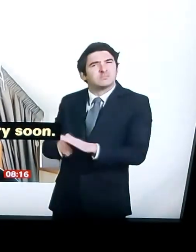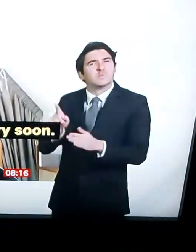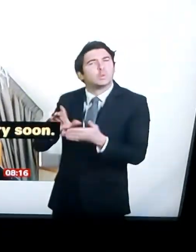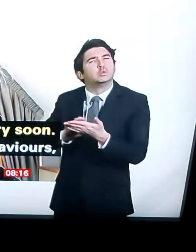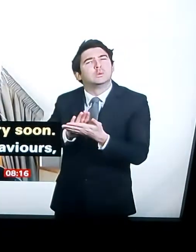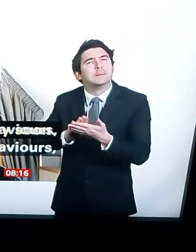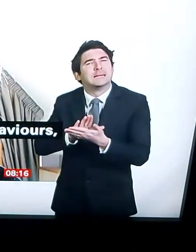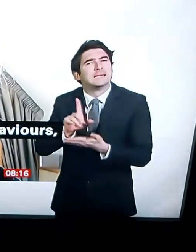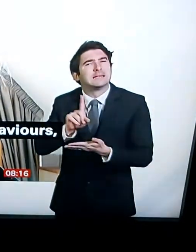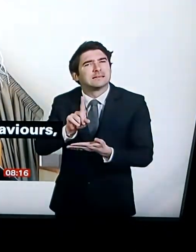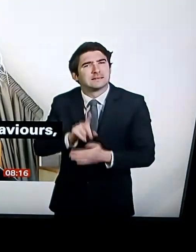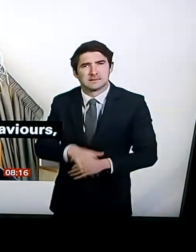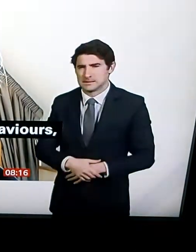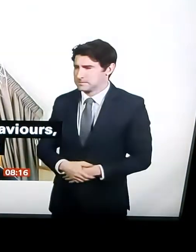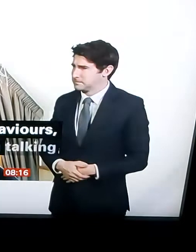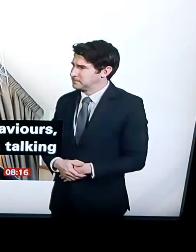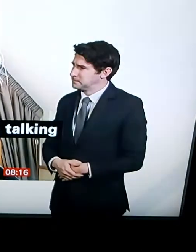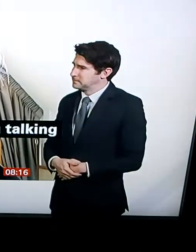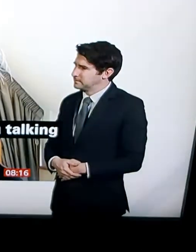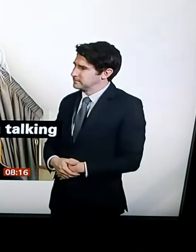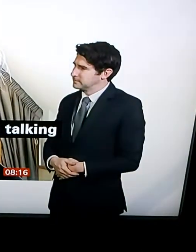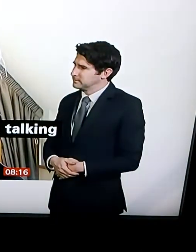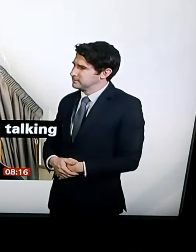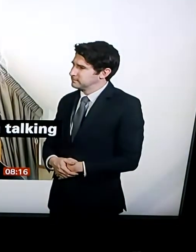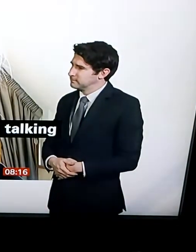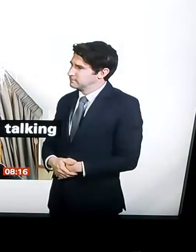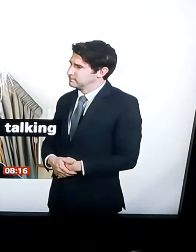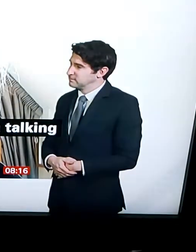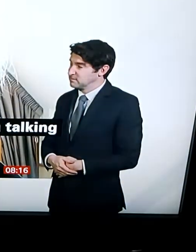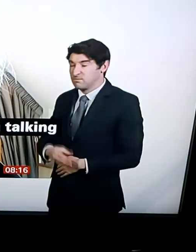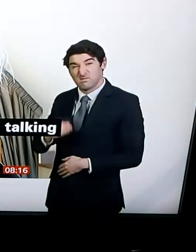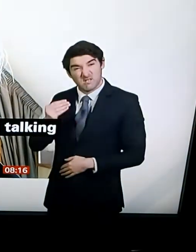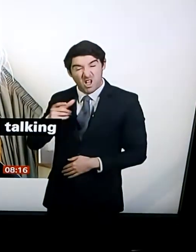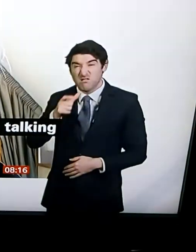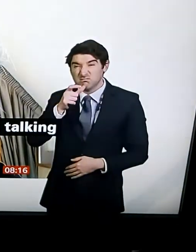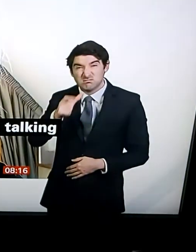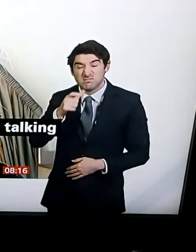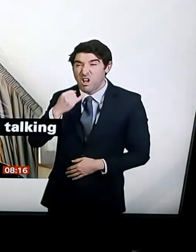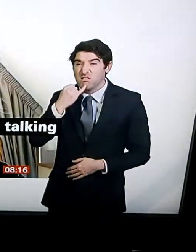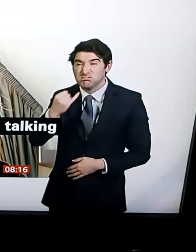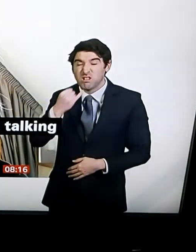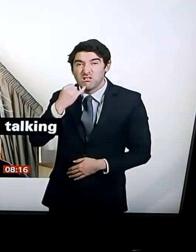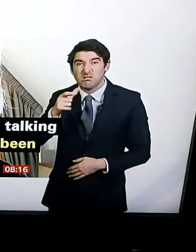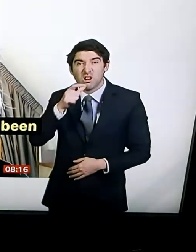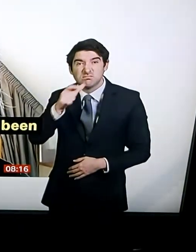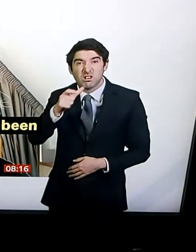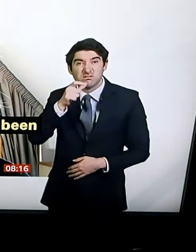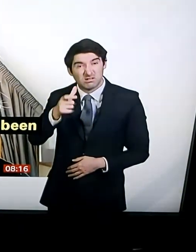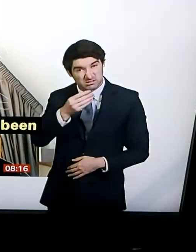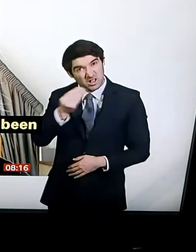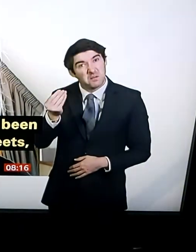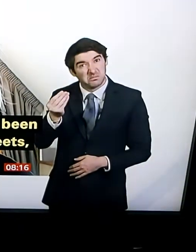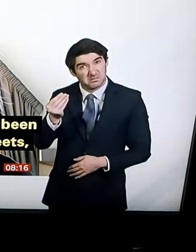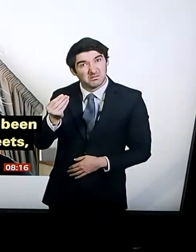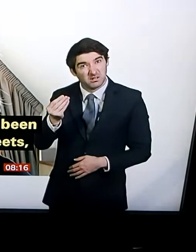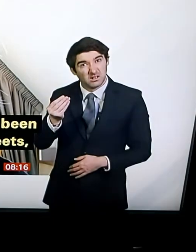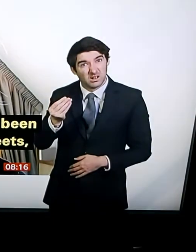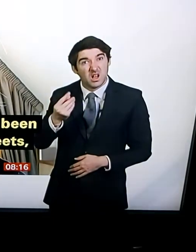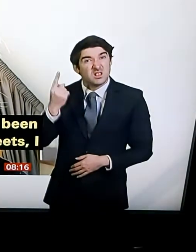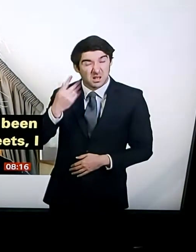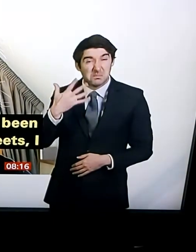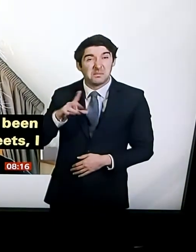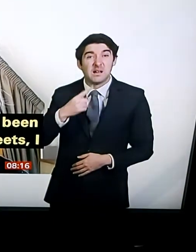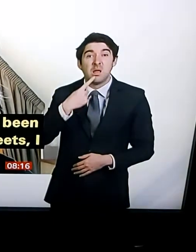There's some people that have been verbally abused in the streets. I know that somebody has also been spat at